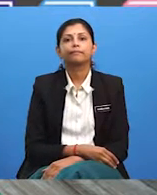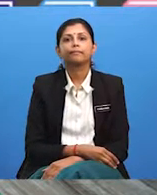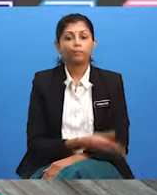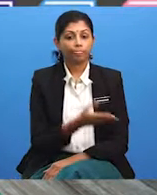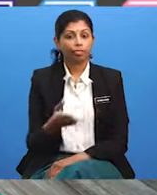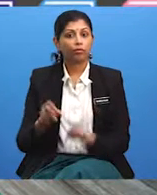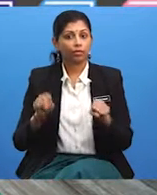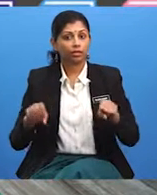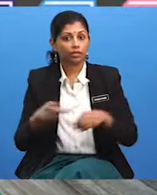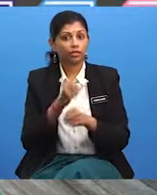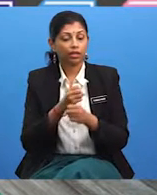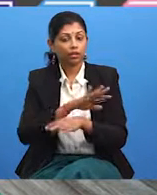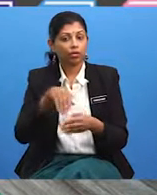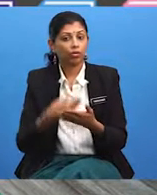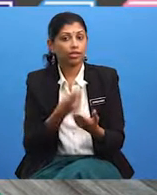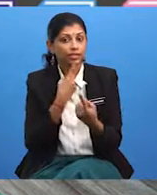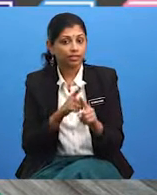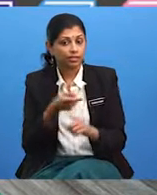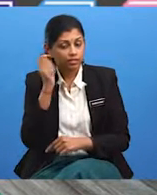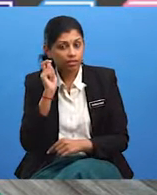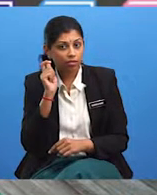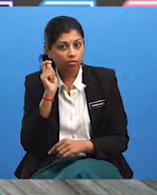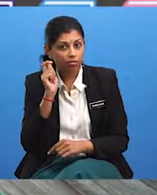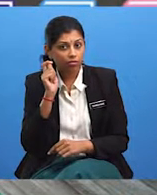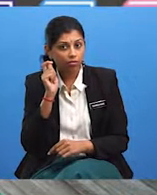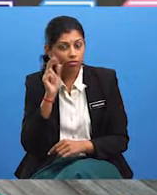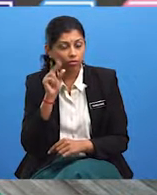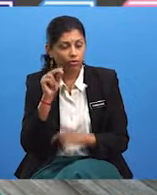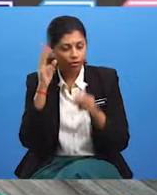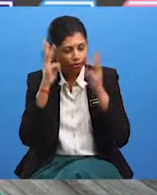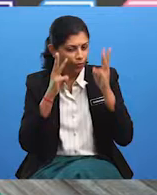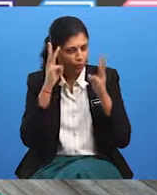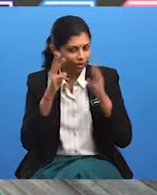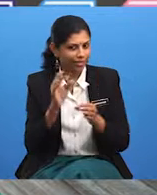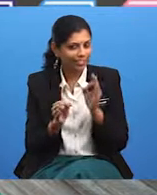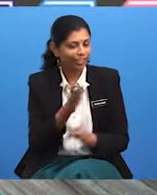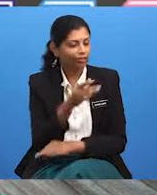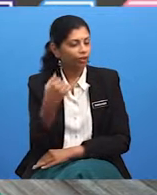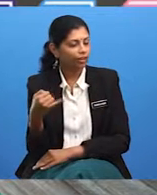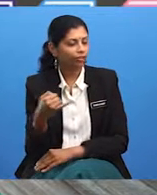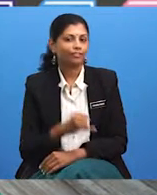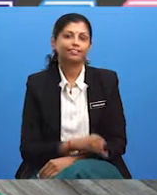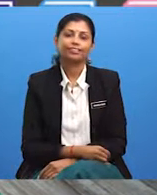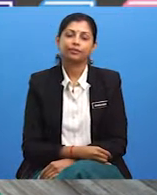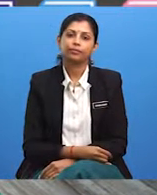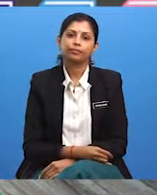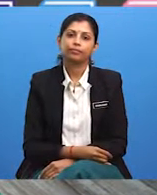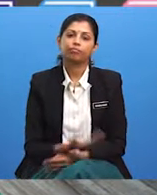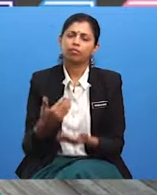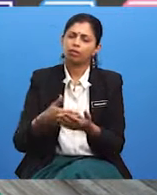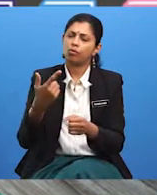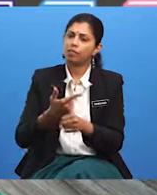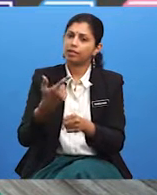Did you manage to get the answers? No worries if you didn't. With a little